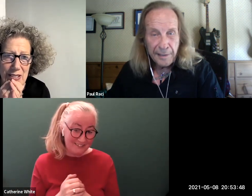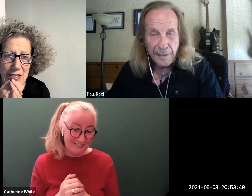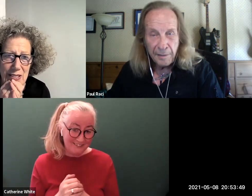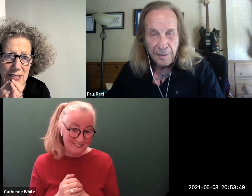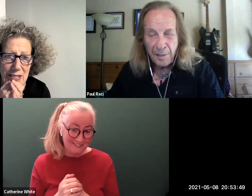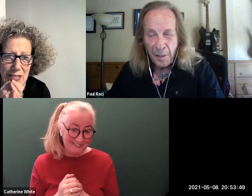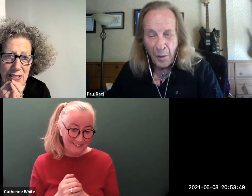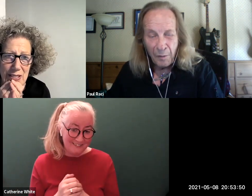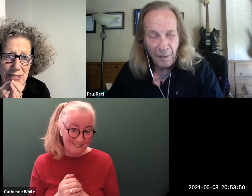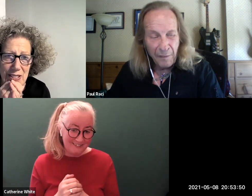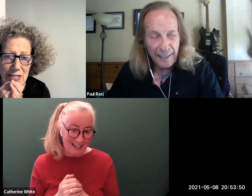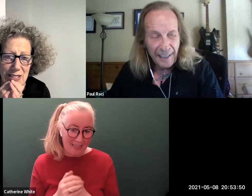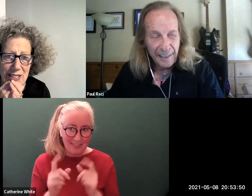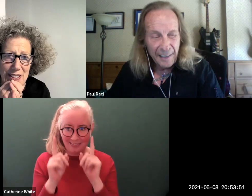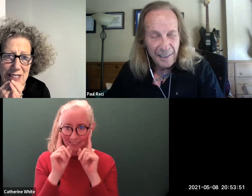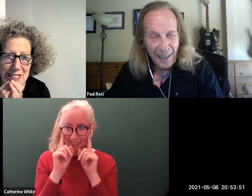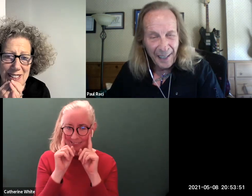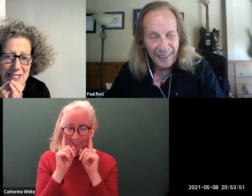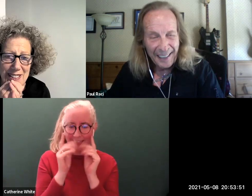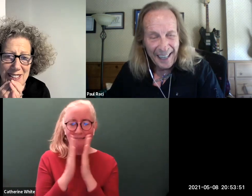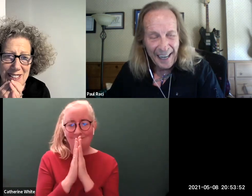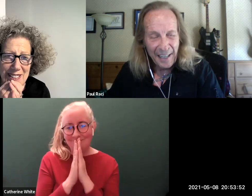I don't know if I've got any